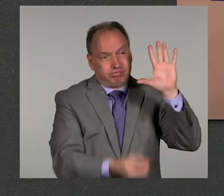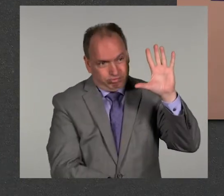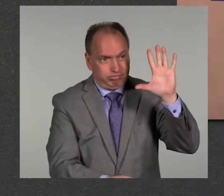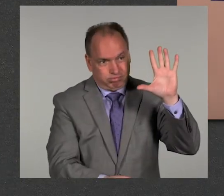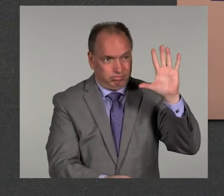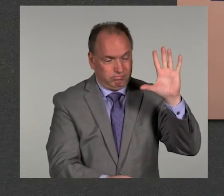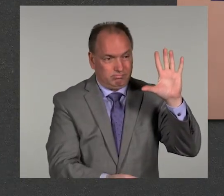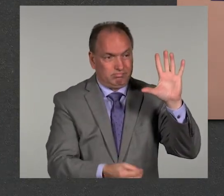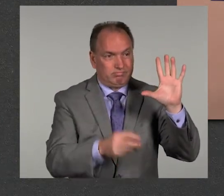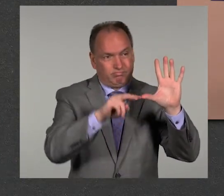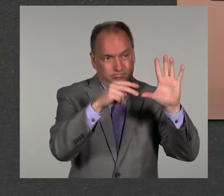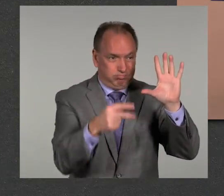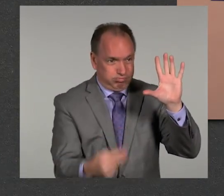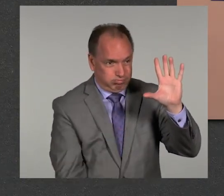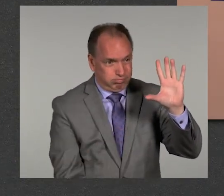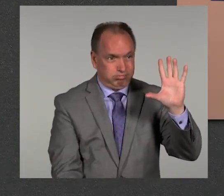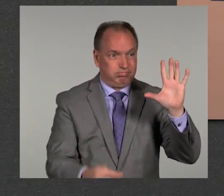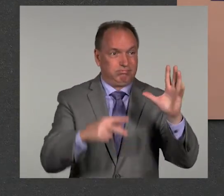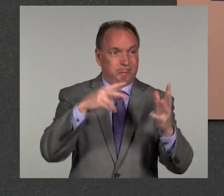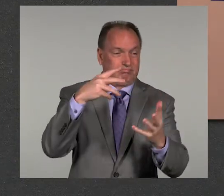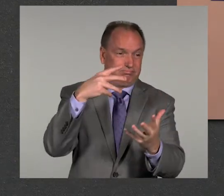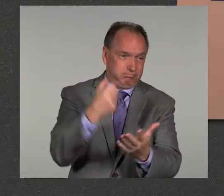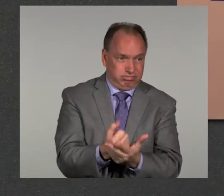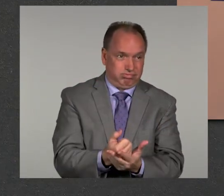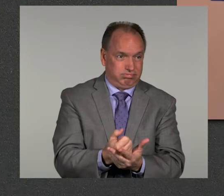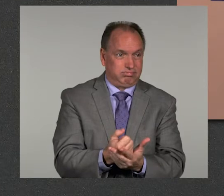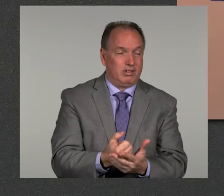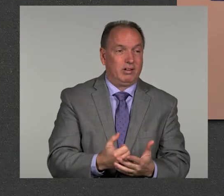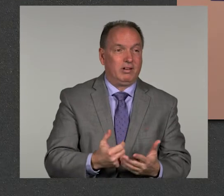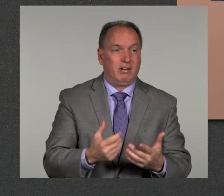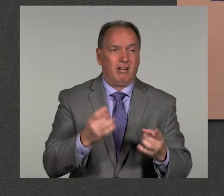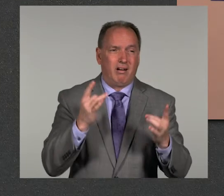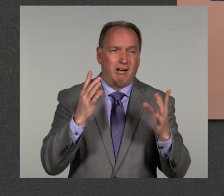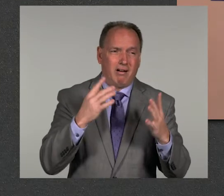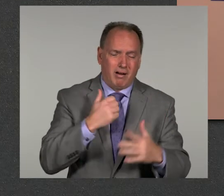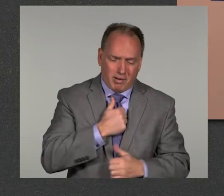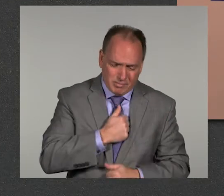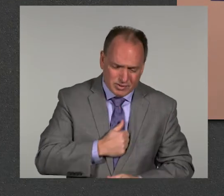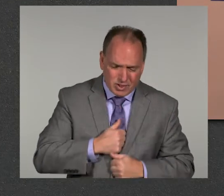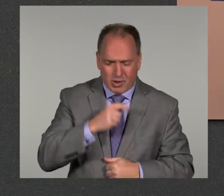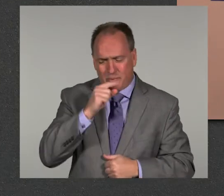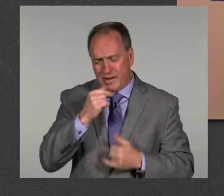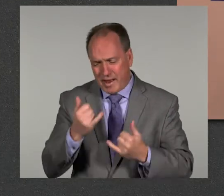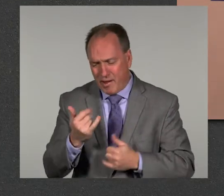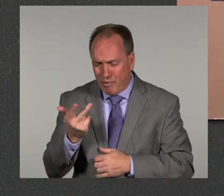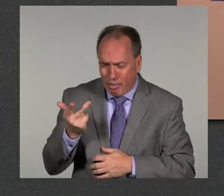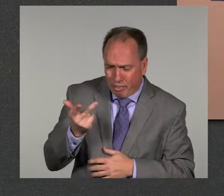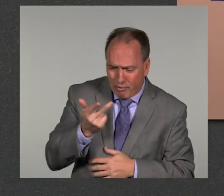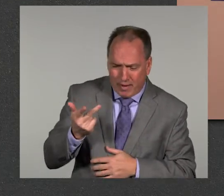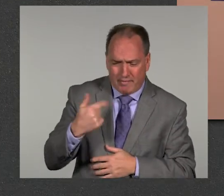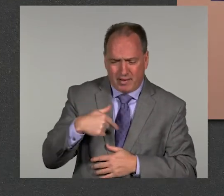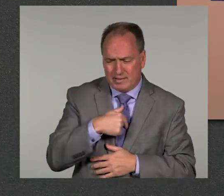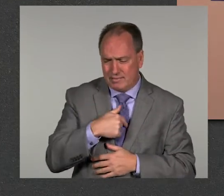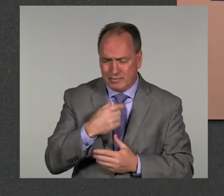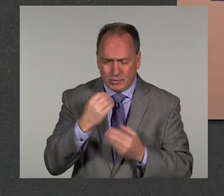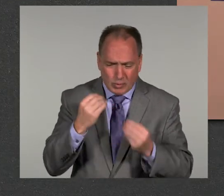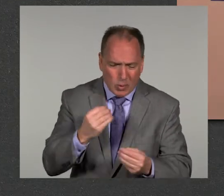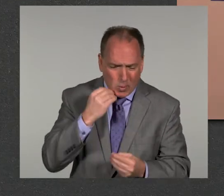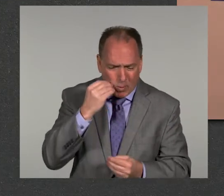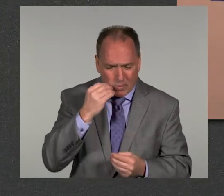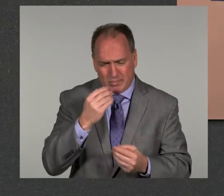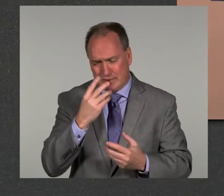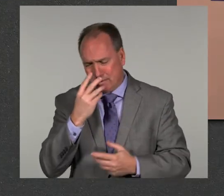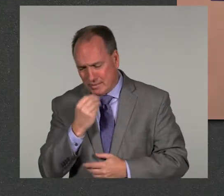and snapped. Crash. I'm so sorry, Bird. Now three of us don't have a place to sleep,